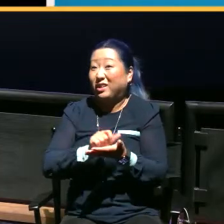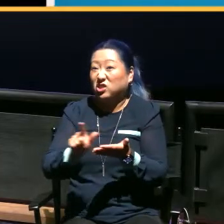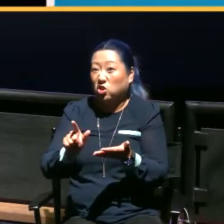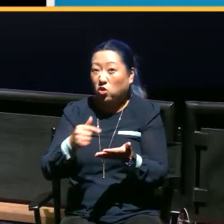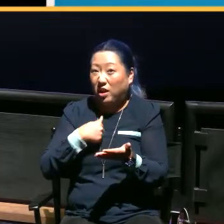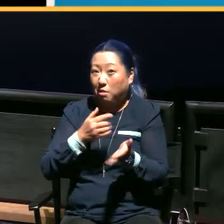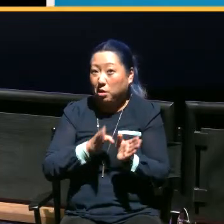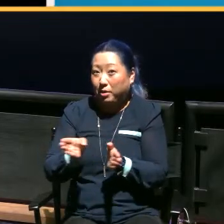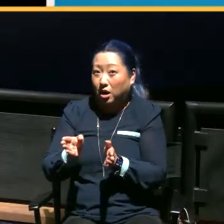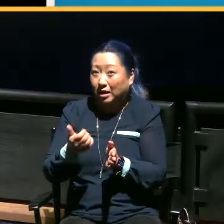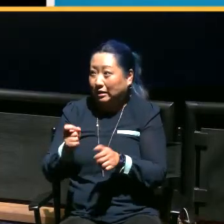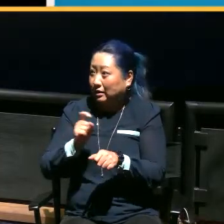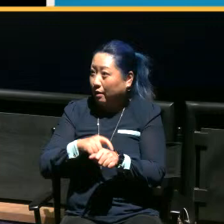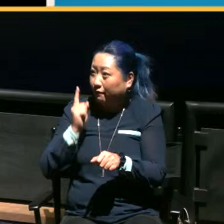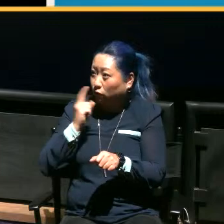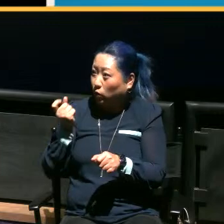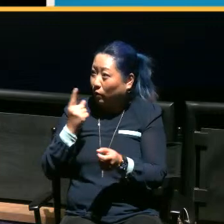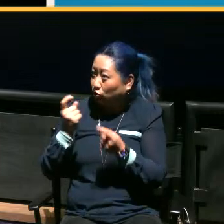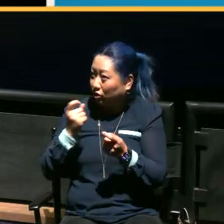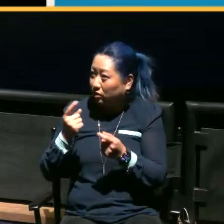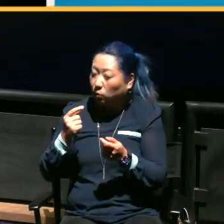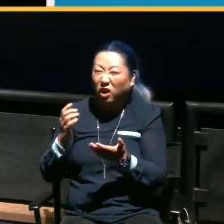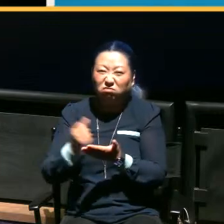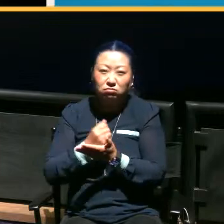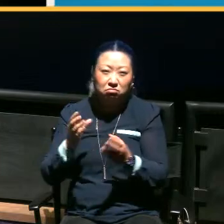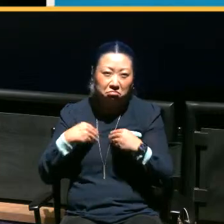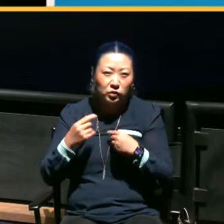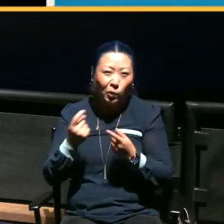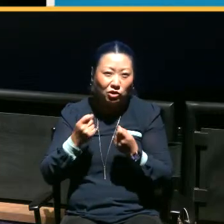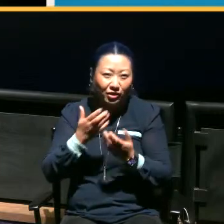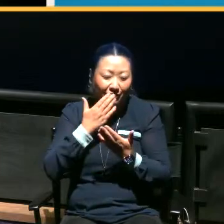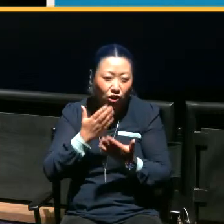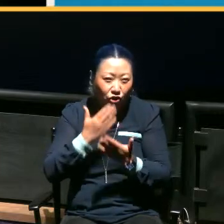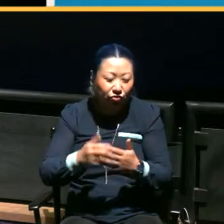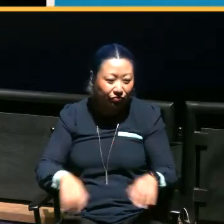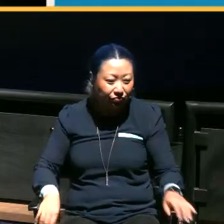questions? All right, we'll do some questions. Thank you.